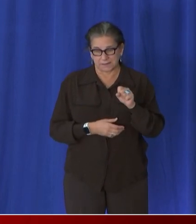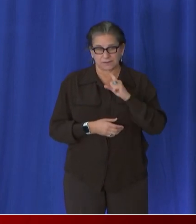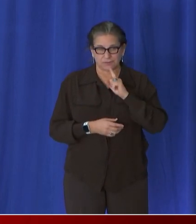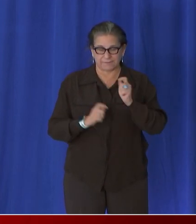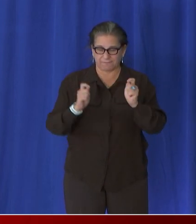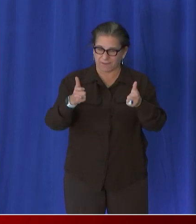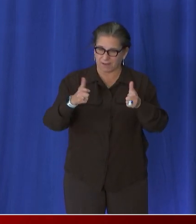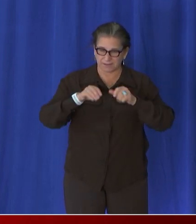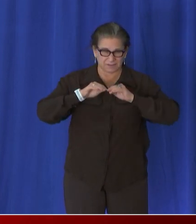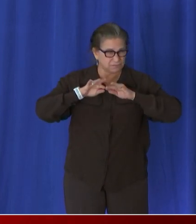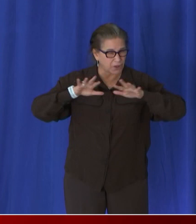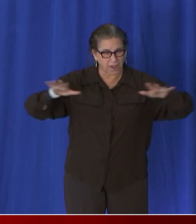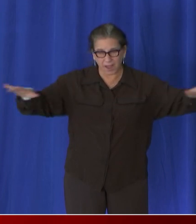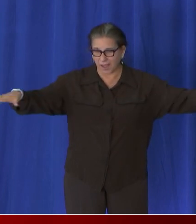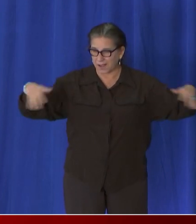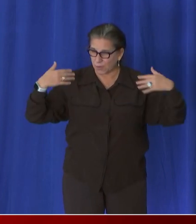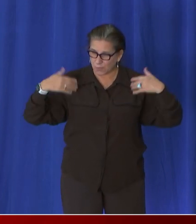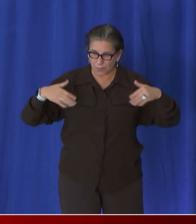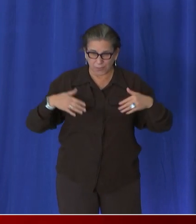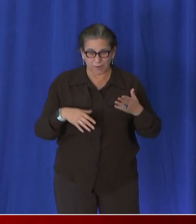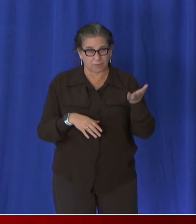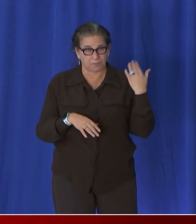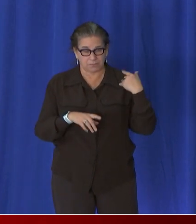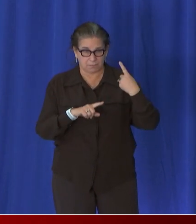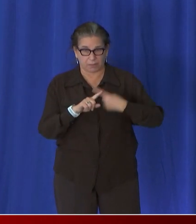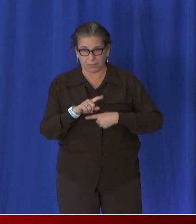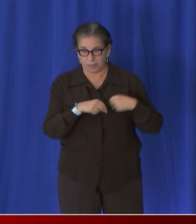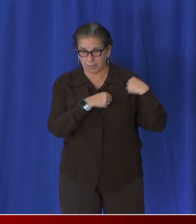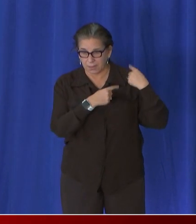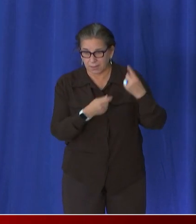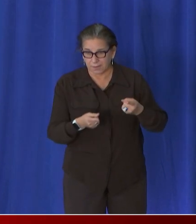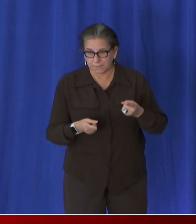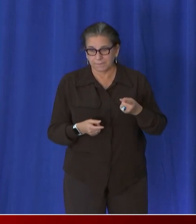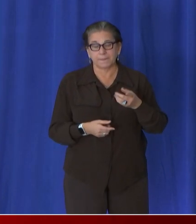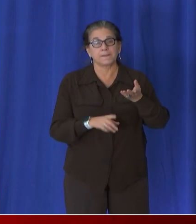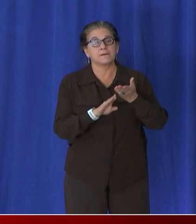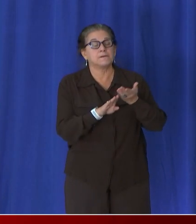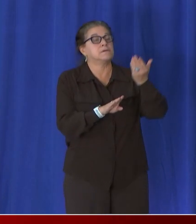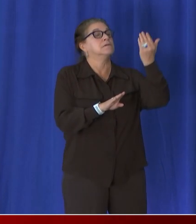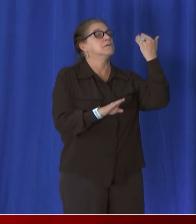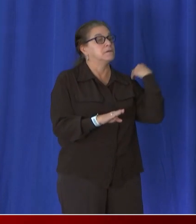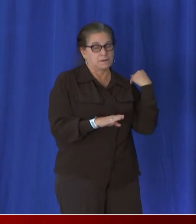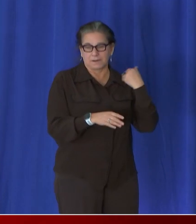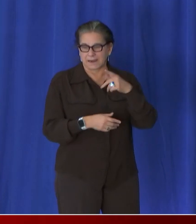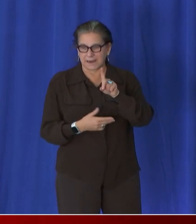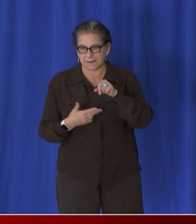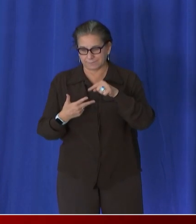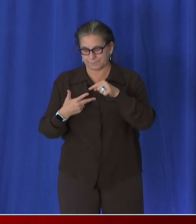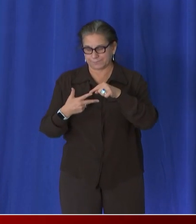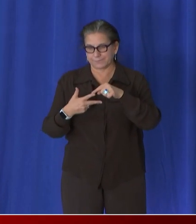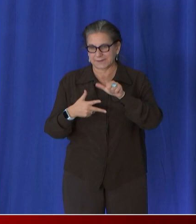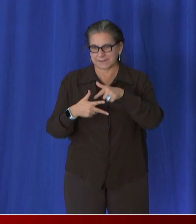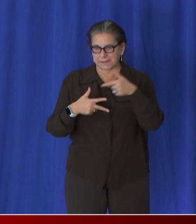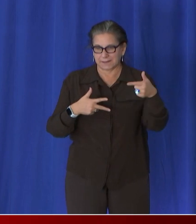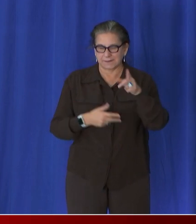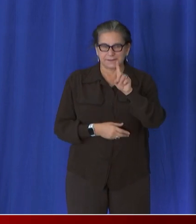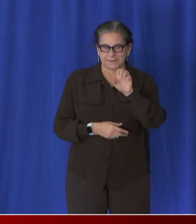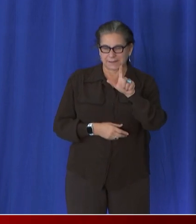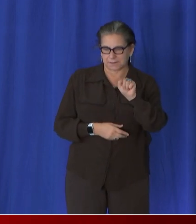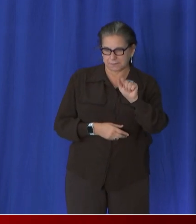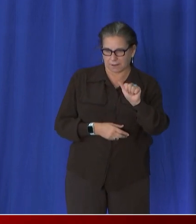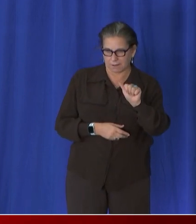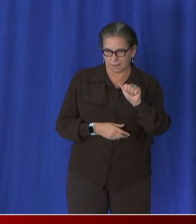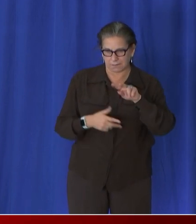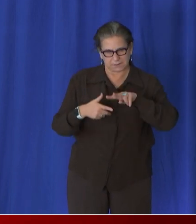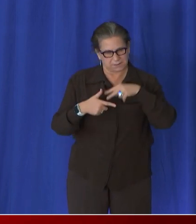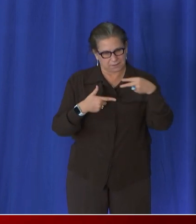about a month ago when we saw Delta was the most predominant strain in the United States. Locally, we still